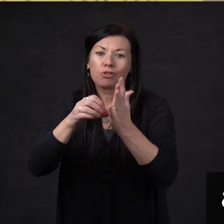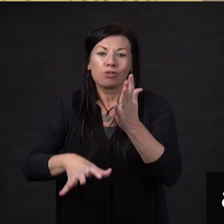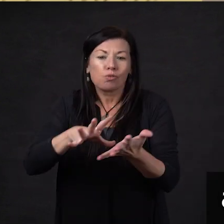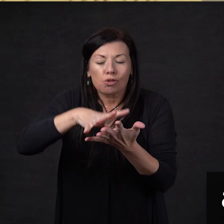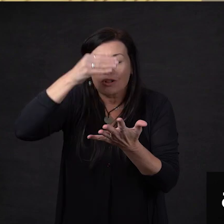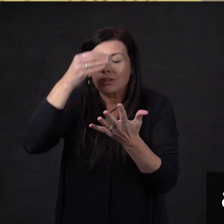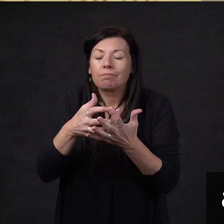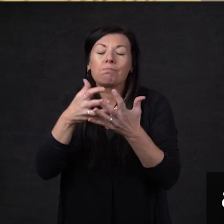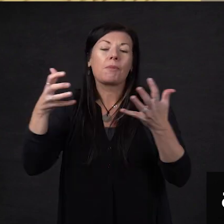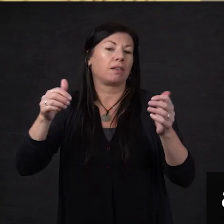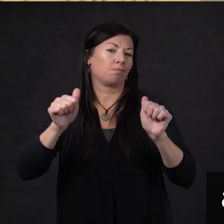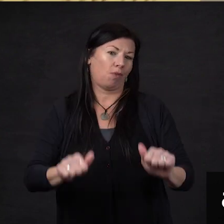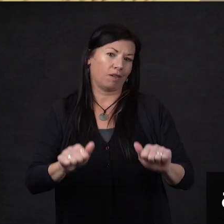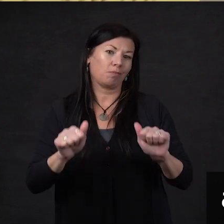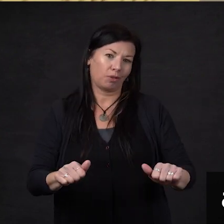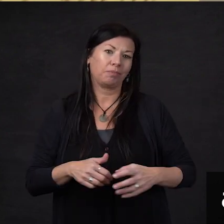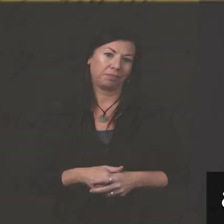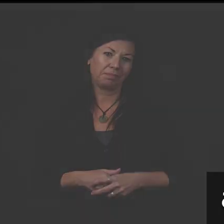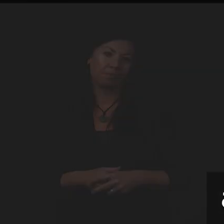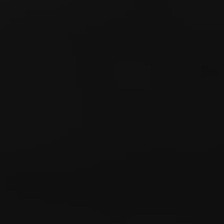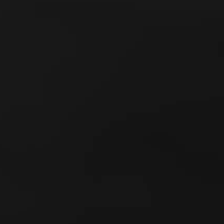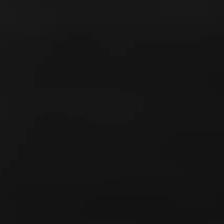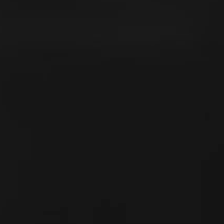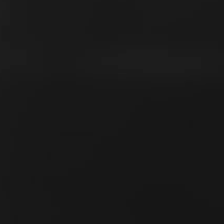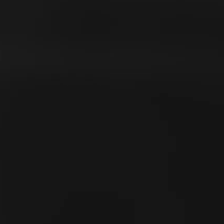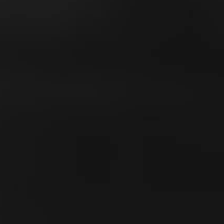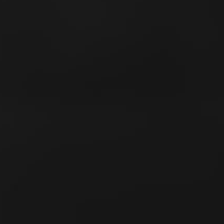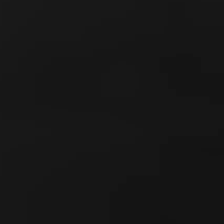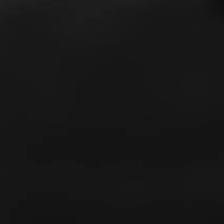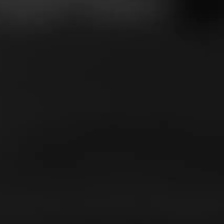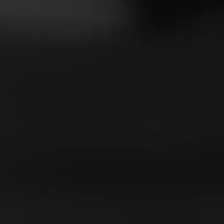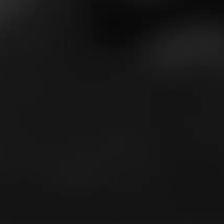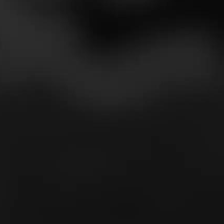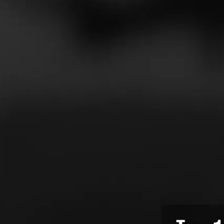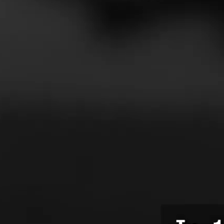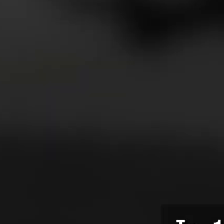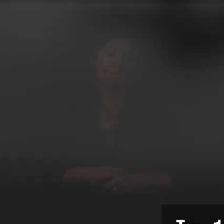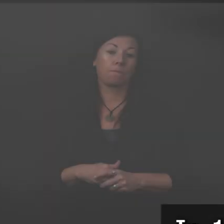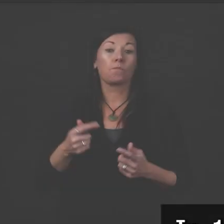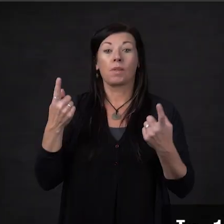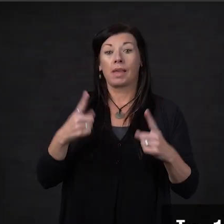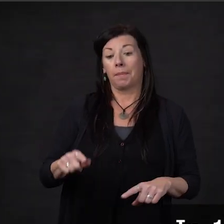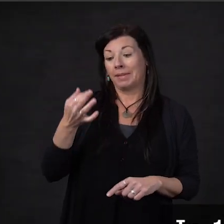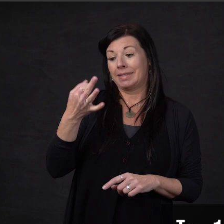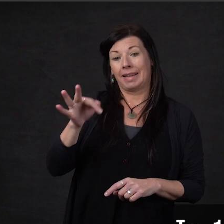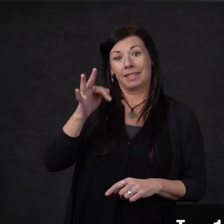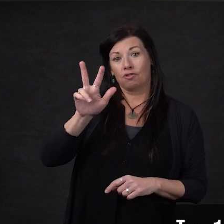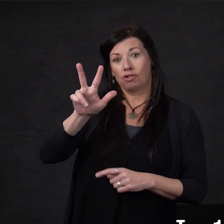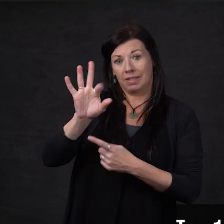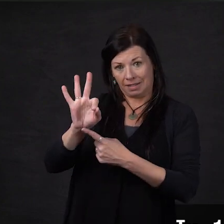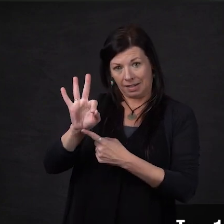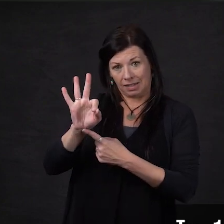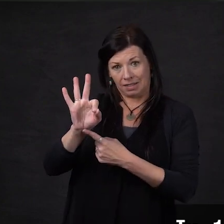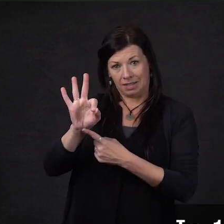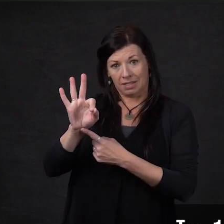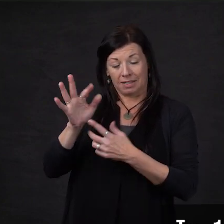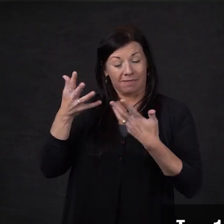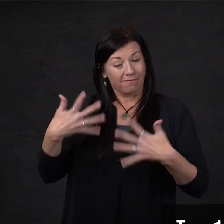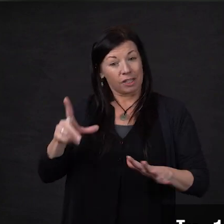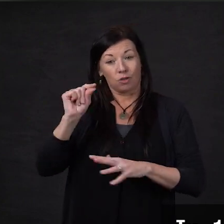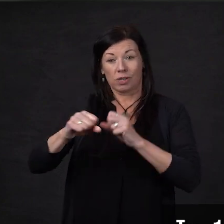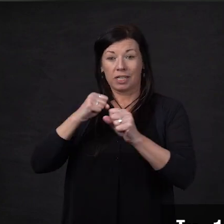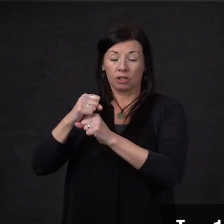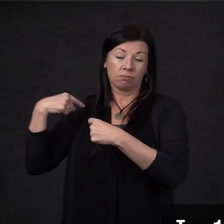to learn as much as possible. Archival film, World War II tanks, planes, and troops. In 1939, after